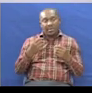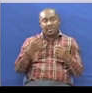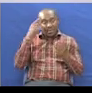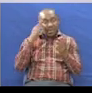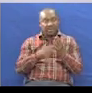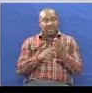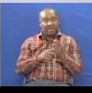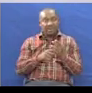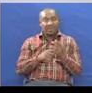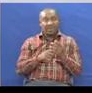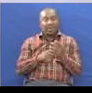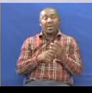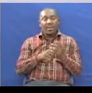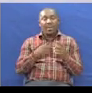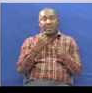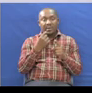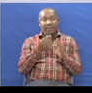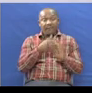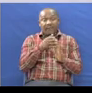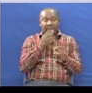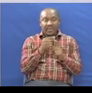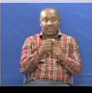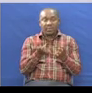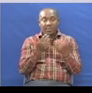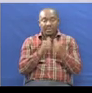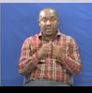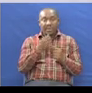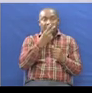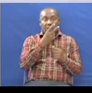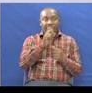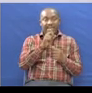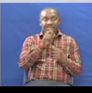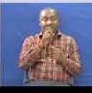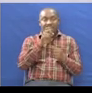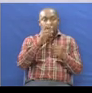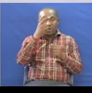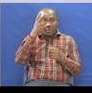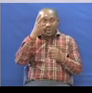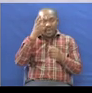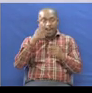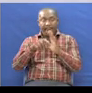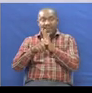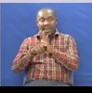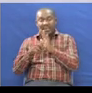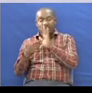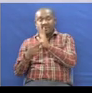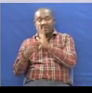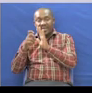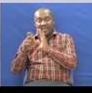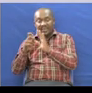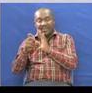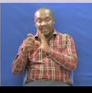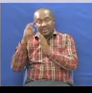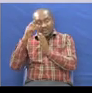here by negative, the first term will be 2x squared minus 7x. Whenever there is minus, it becomes